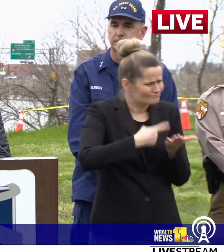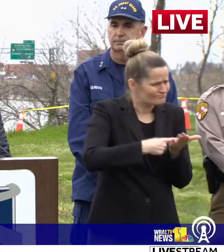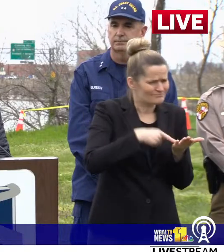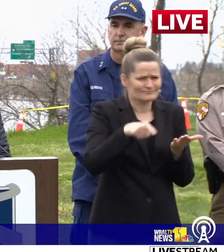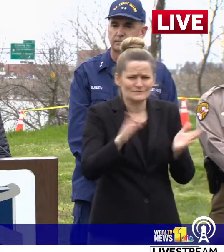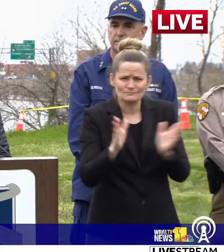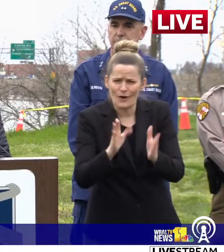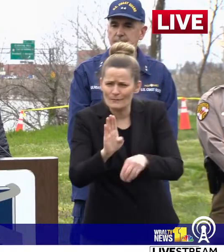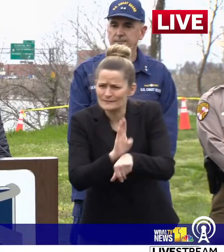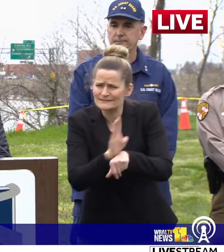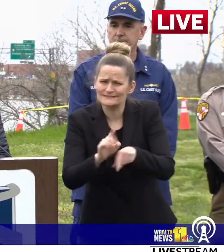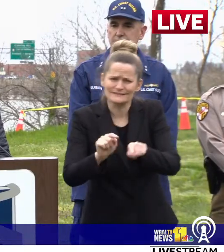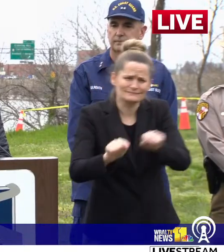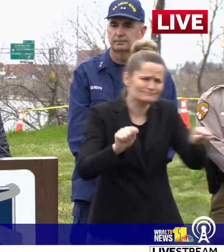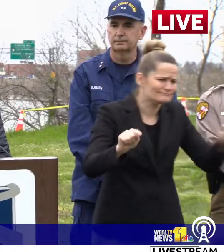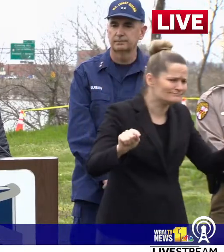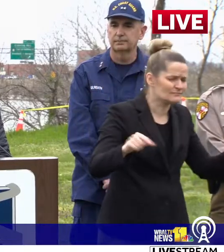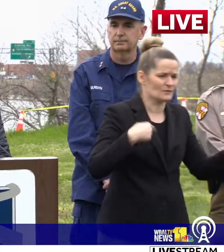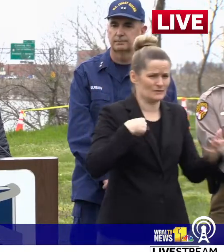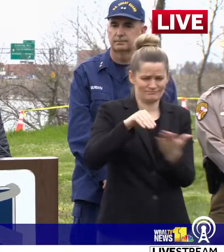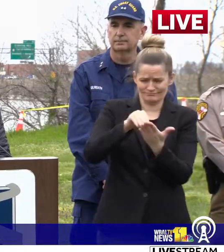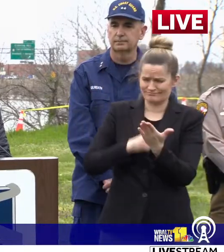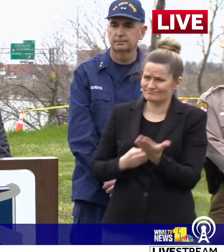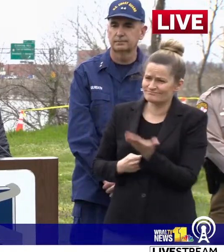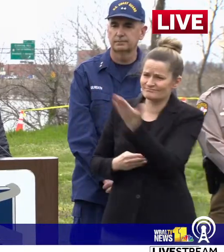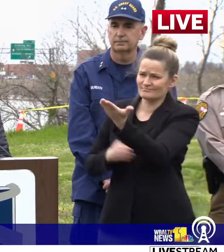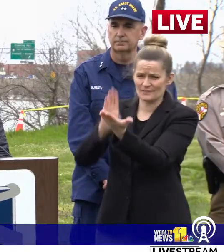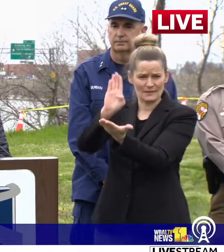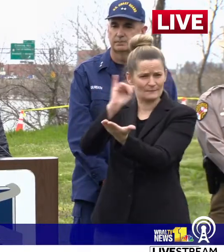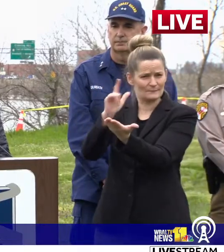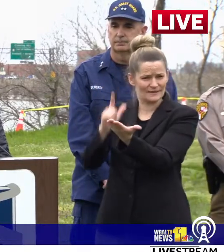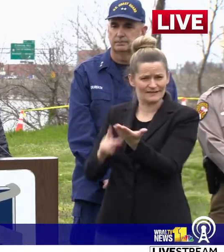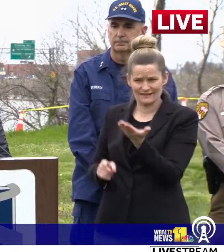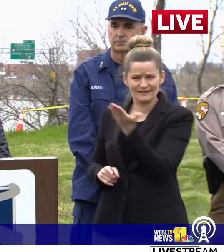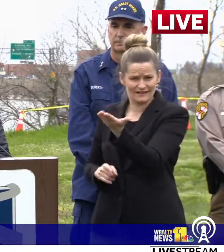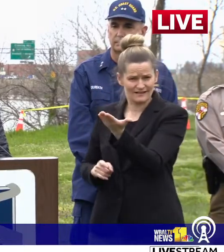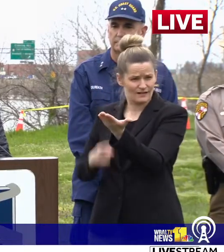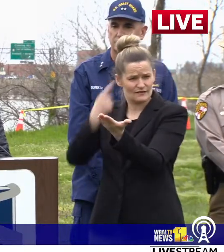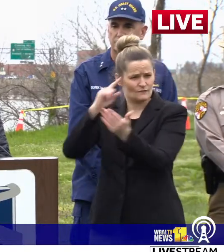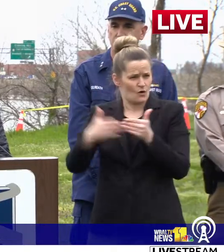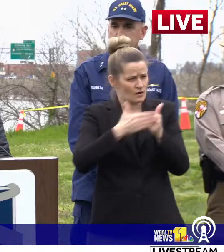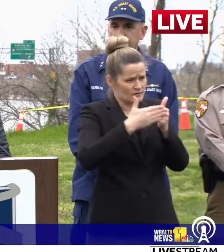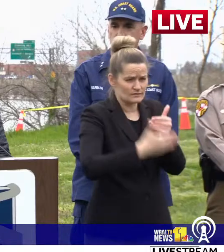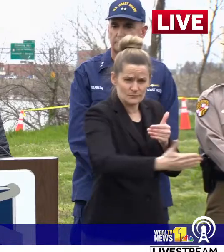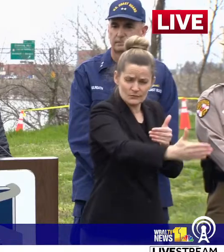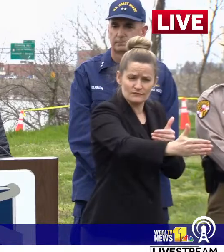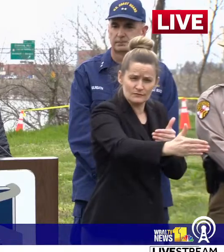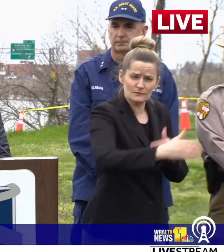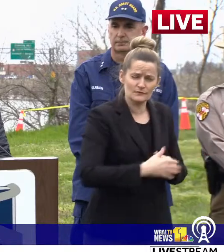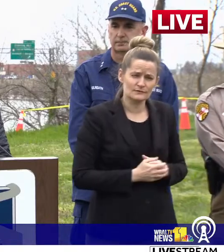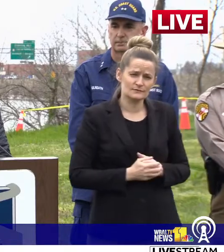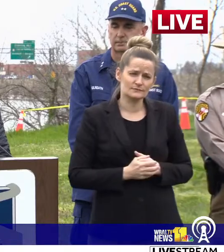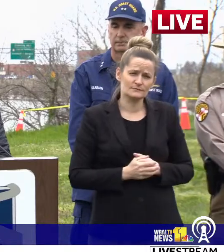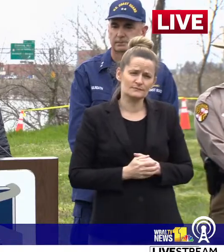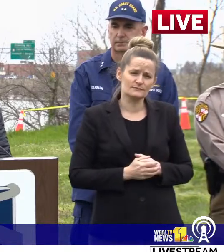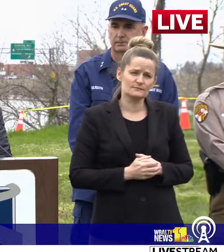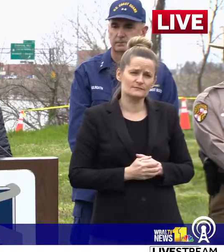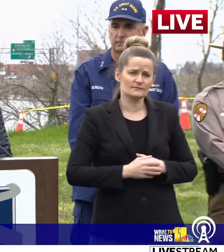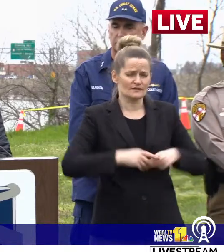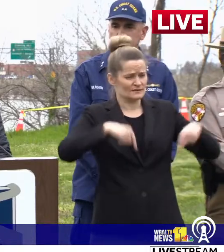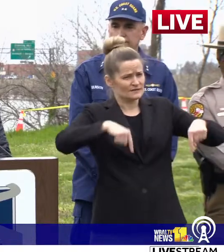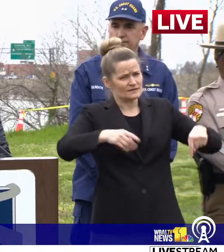introduce that legislation on behalf of our delegation. This is a great American